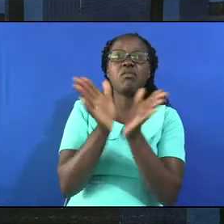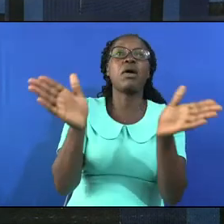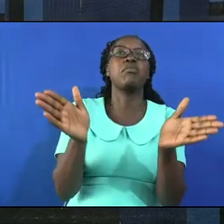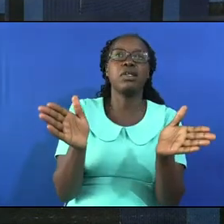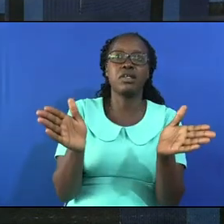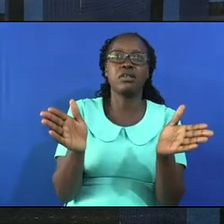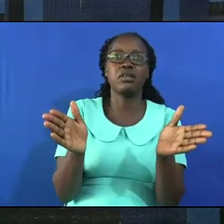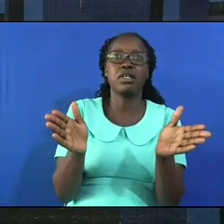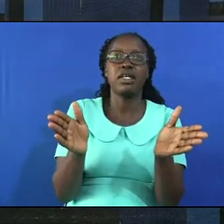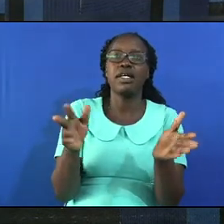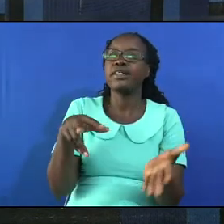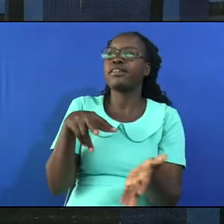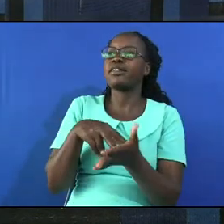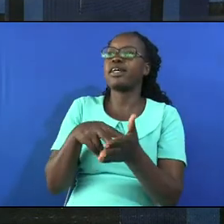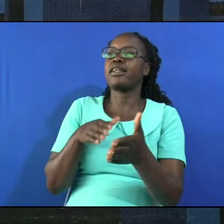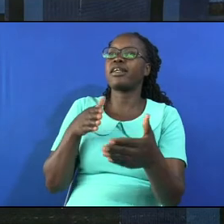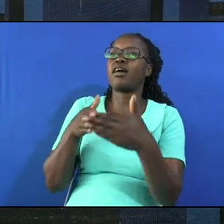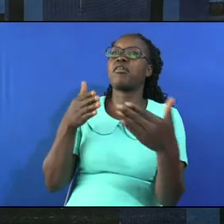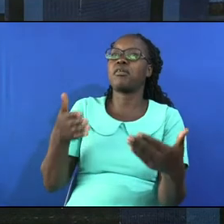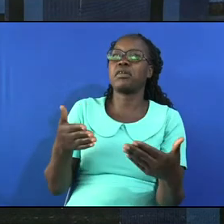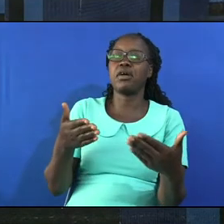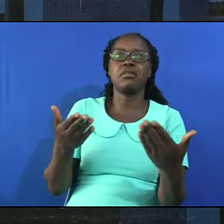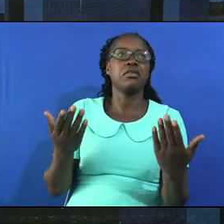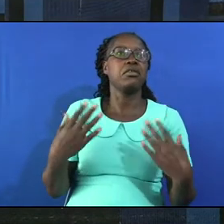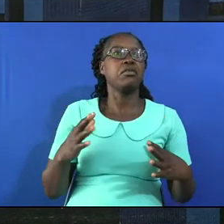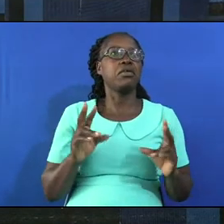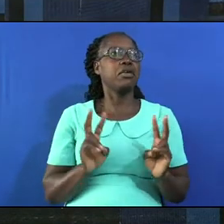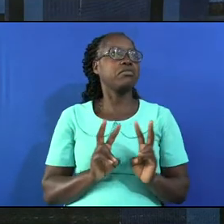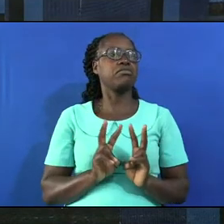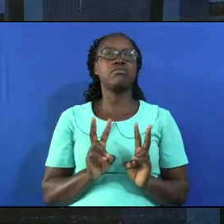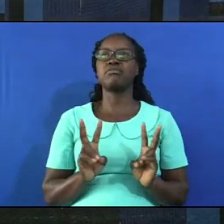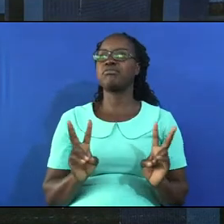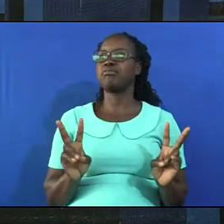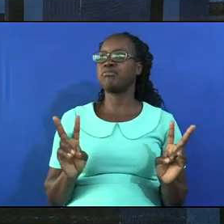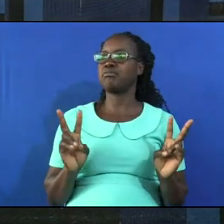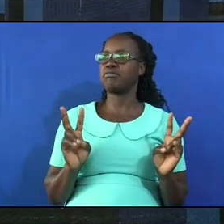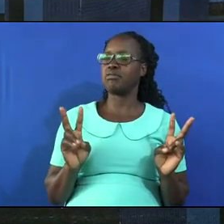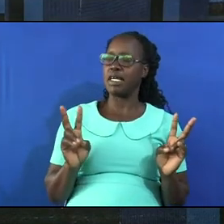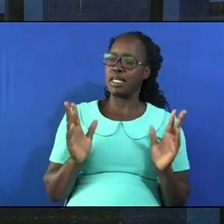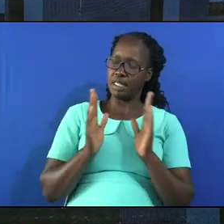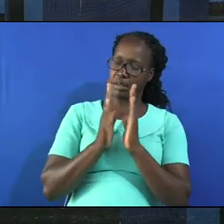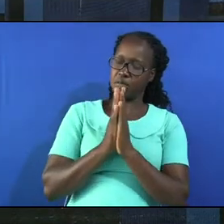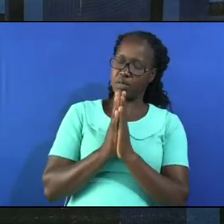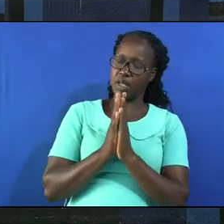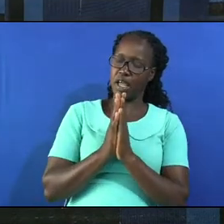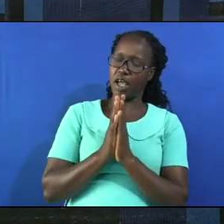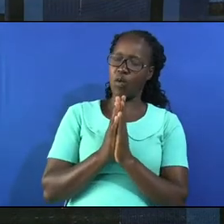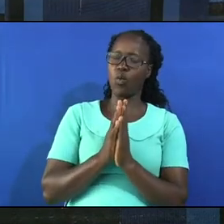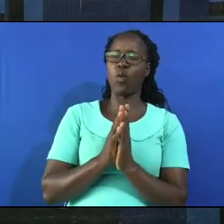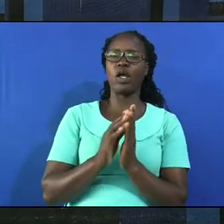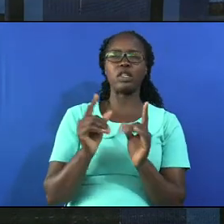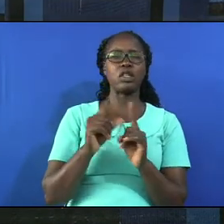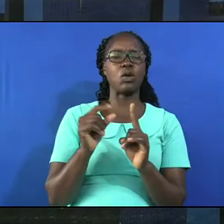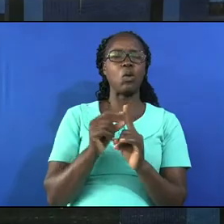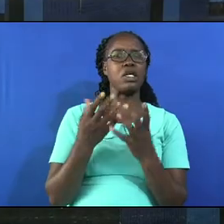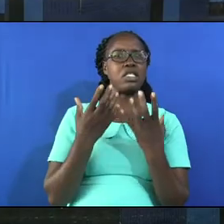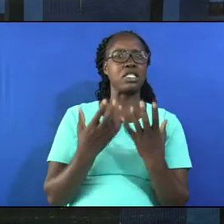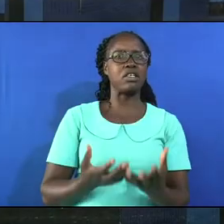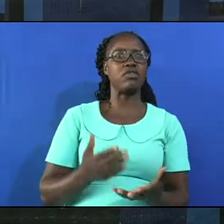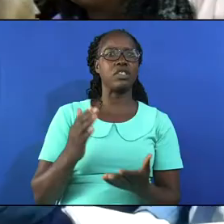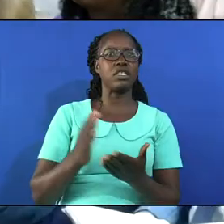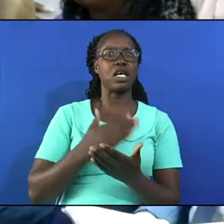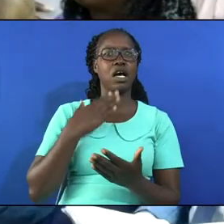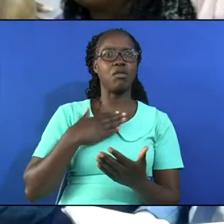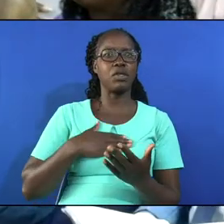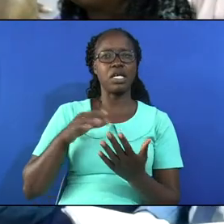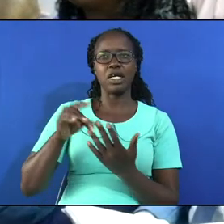public. They stand at a corner where they can be seen. They pray with vocabulary so that somebody